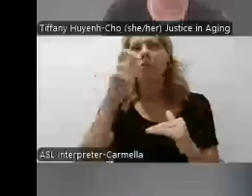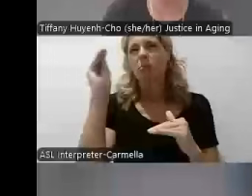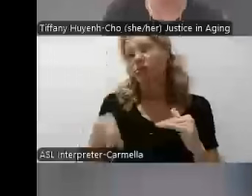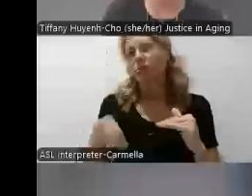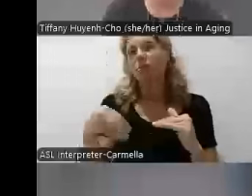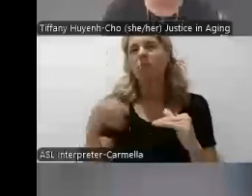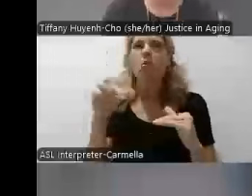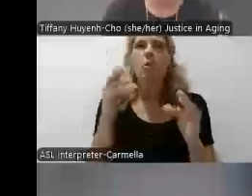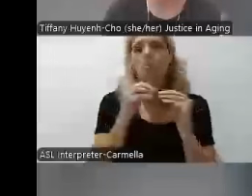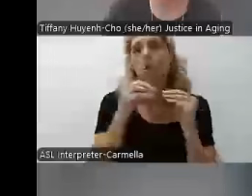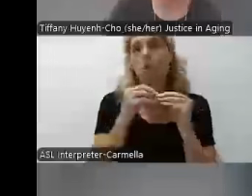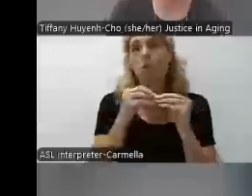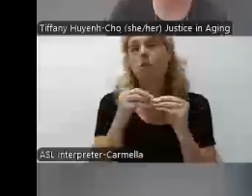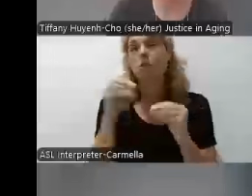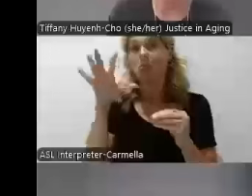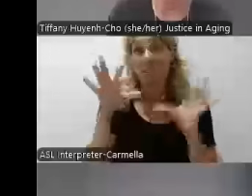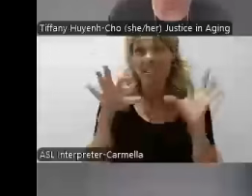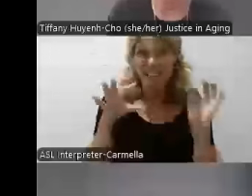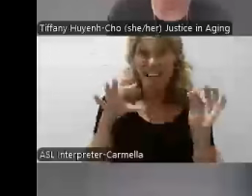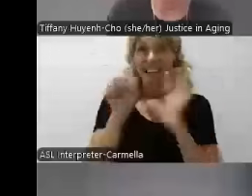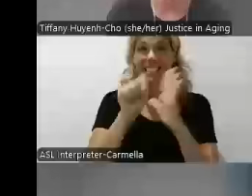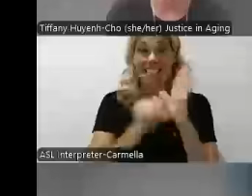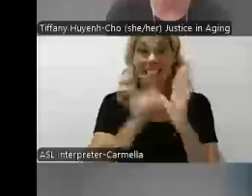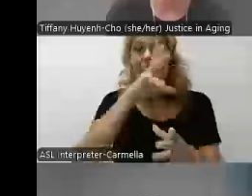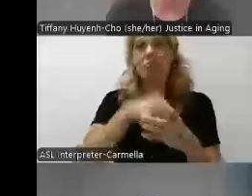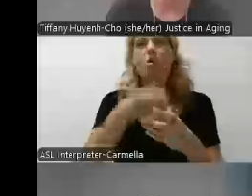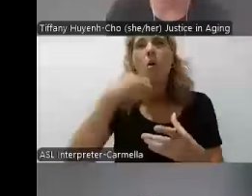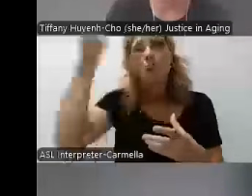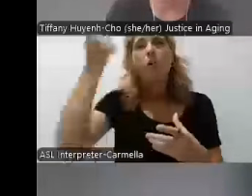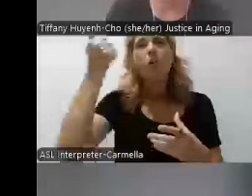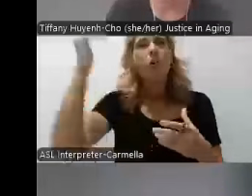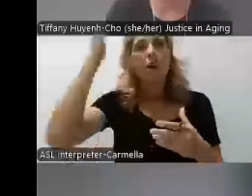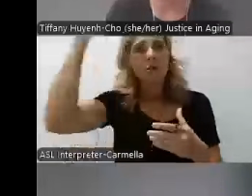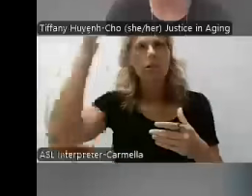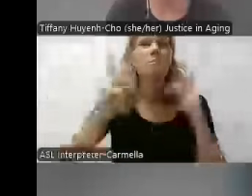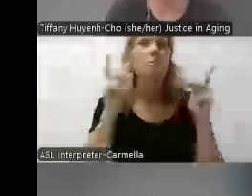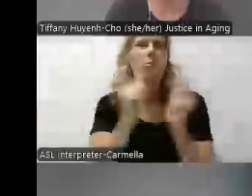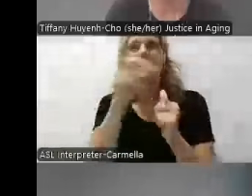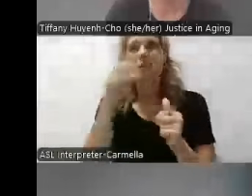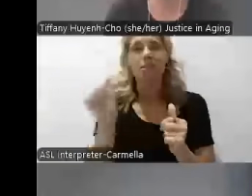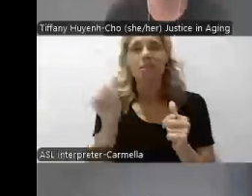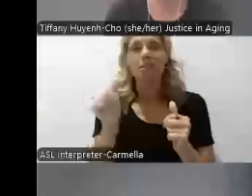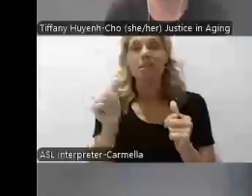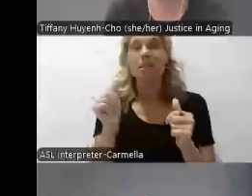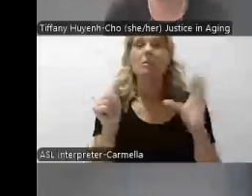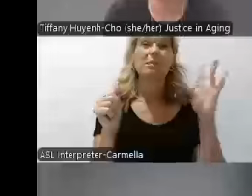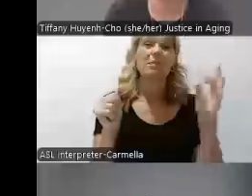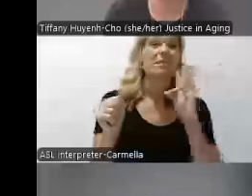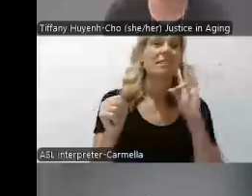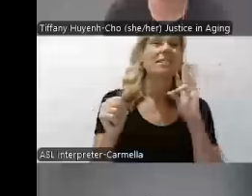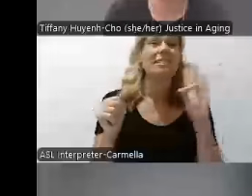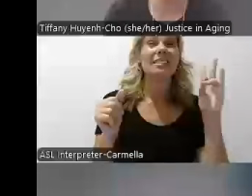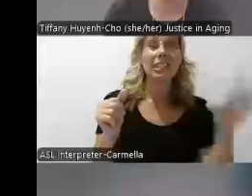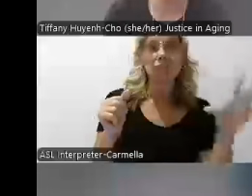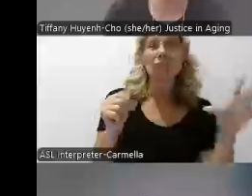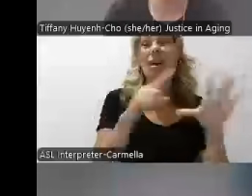more. So 9 states cover older adults and people with disabilities between 75 to